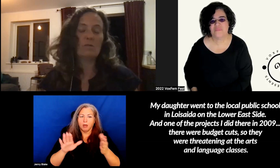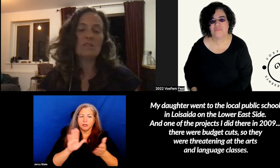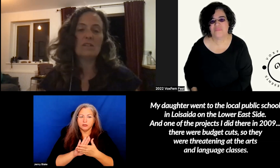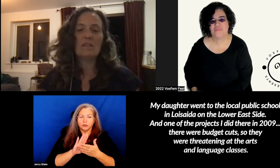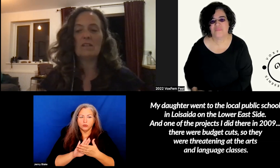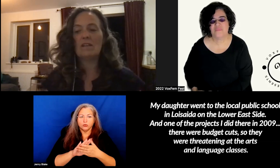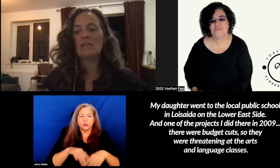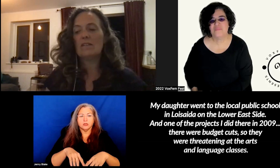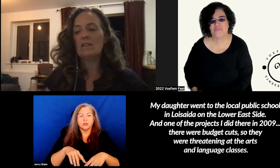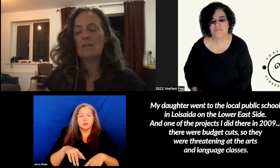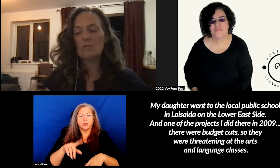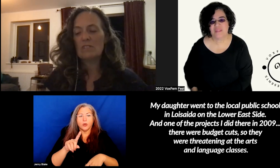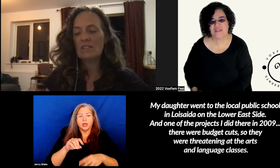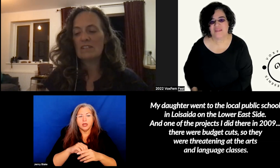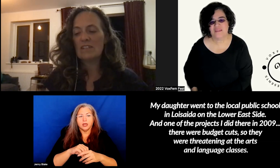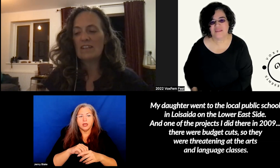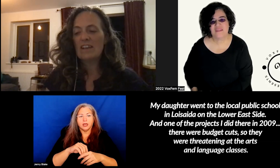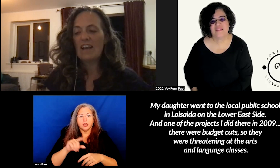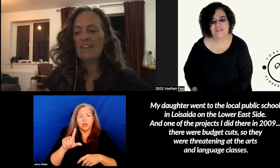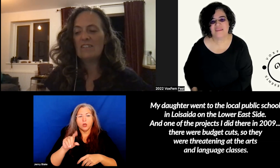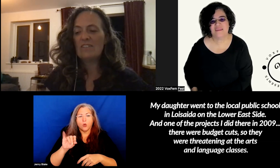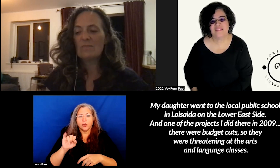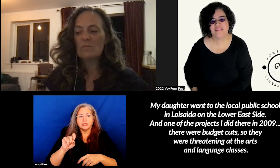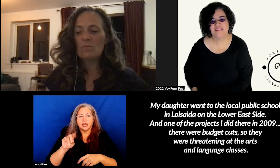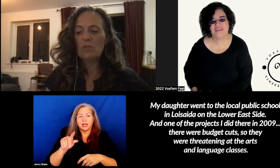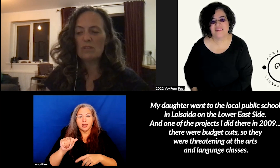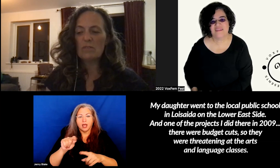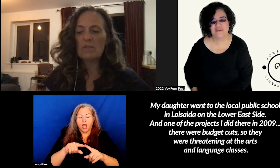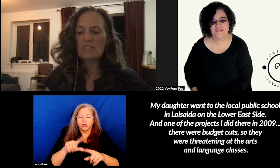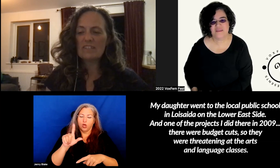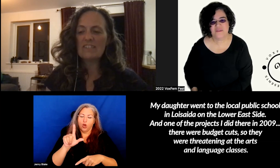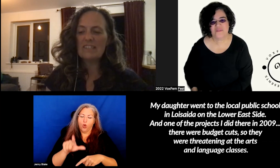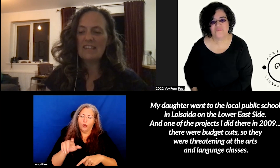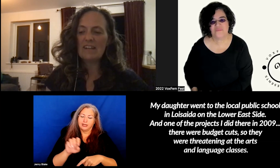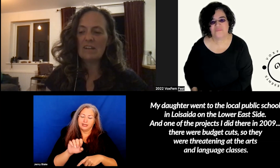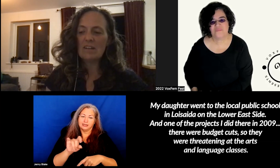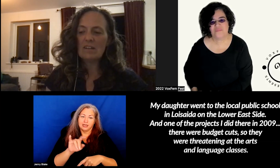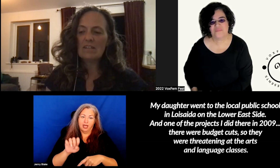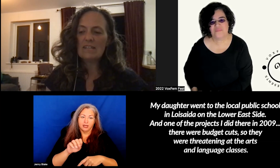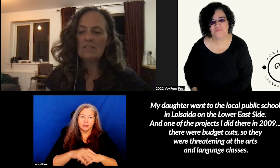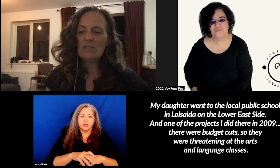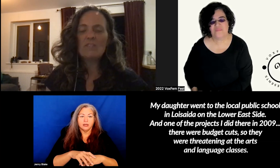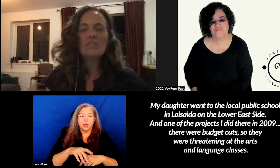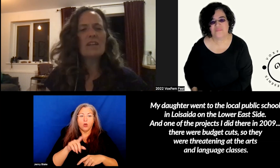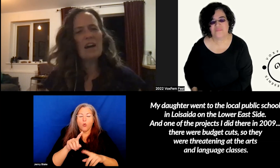in Lower East Side, on the Lower East Side. And one of the projects I did there